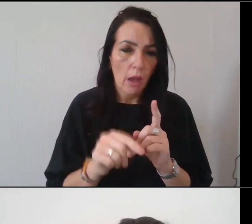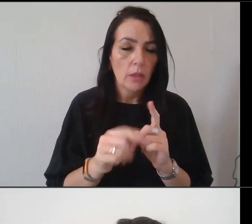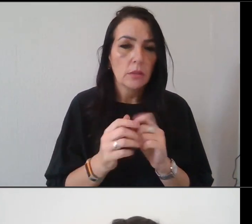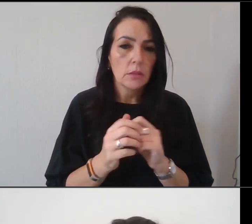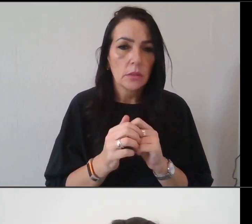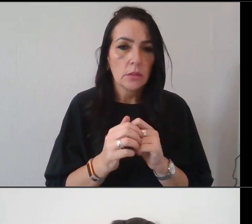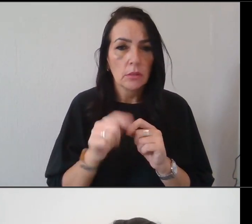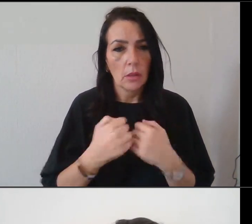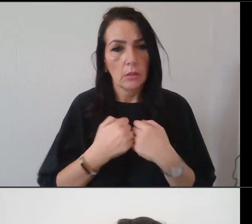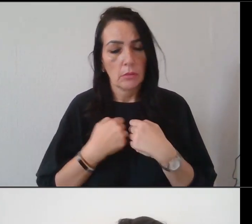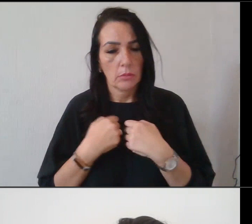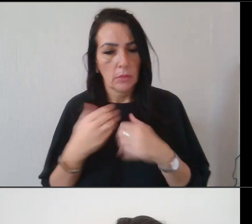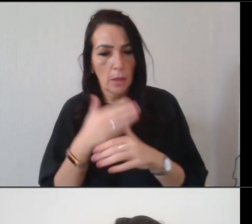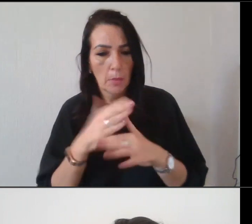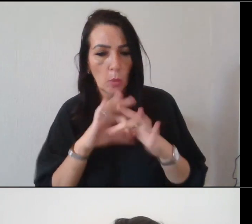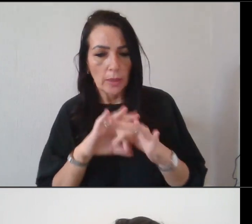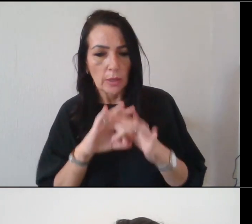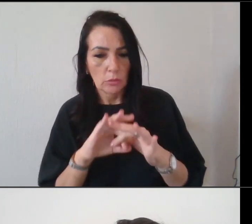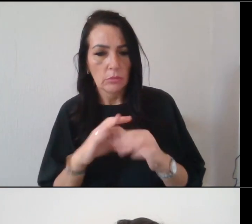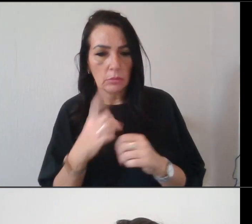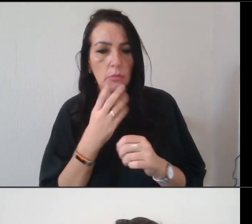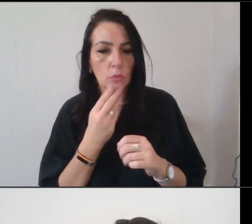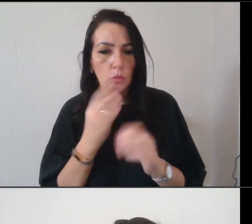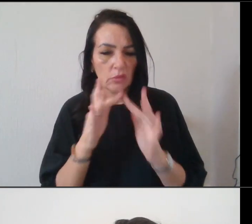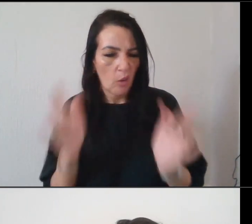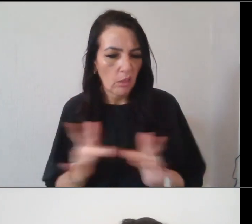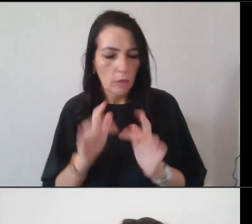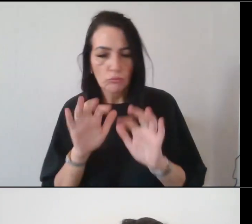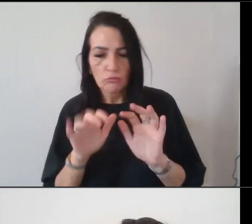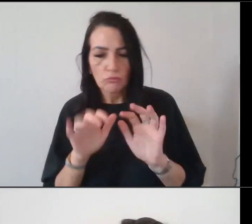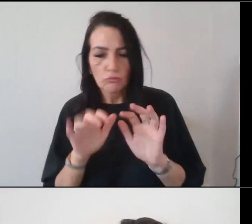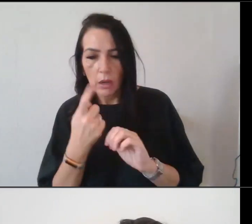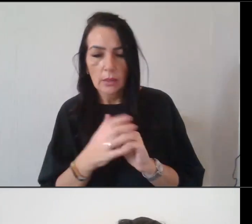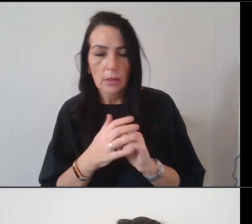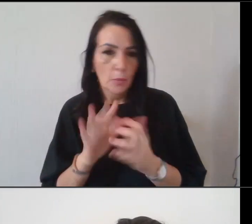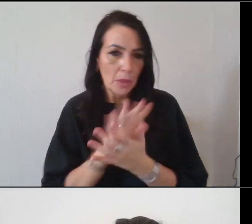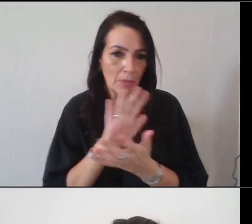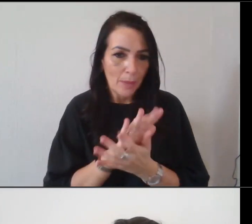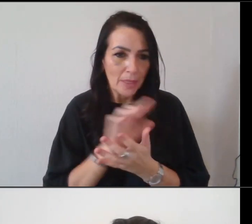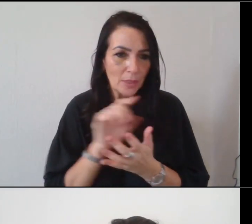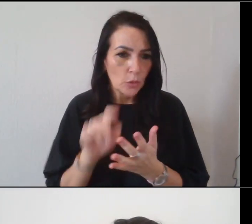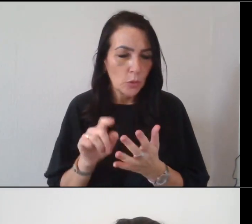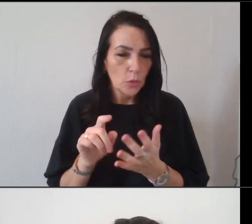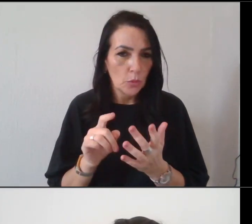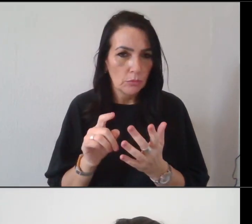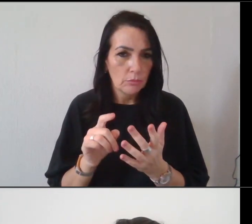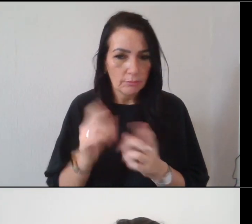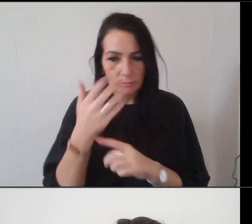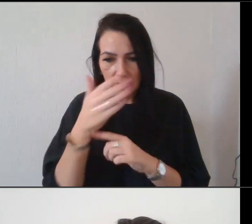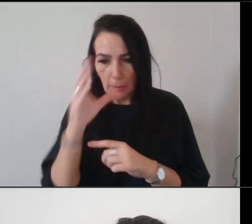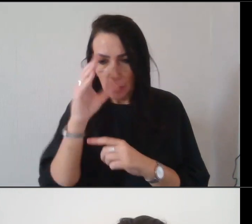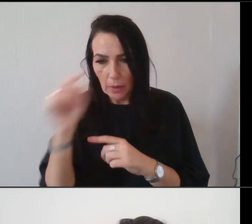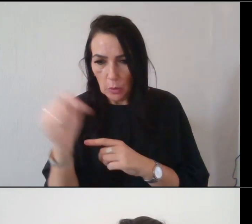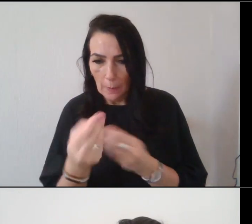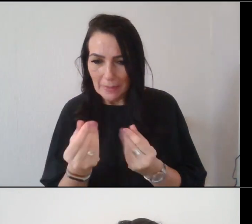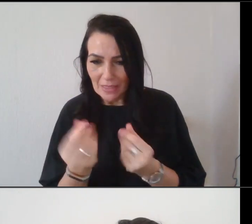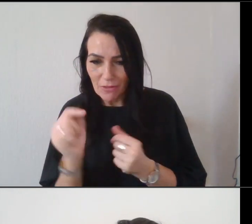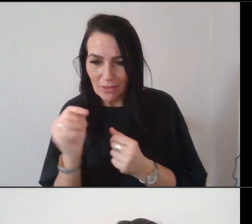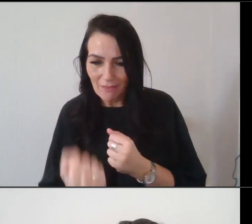as part of your employee engagement that's available online, and we'd be happy to kind of signpost you to some of these materials if that's